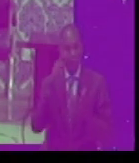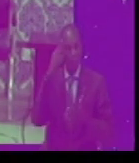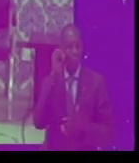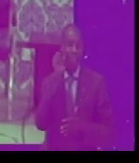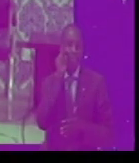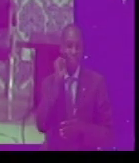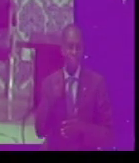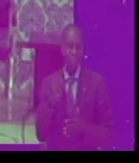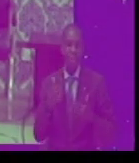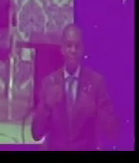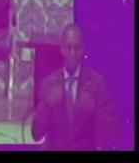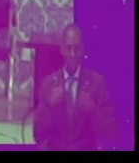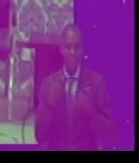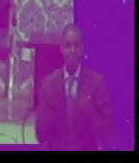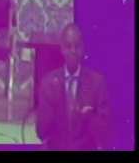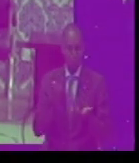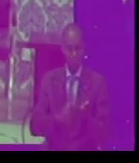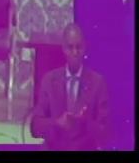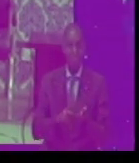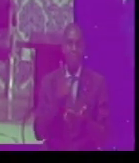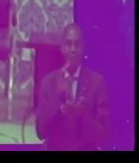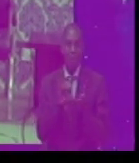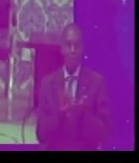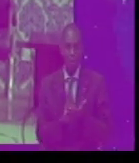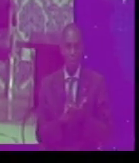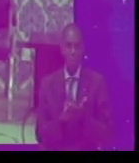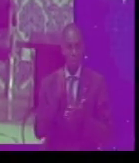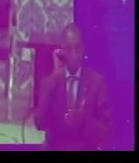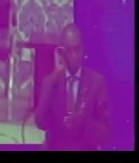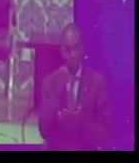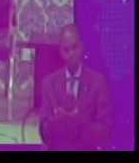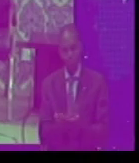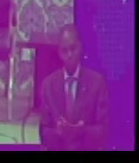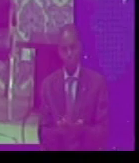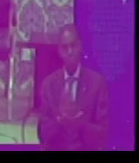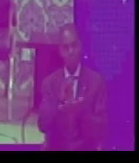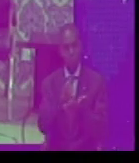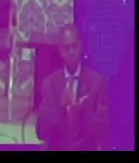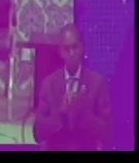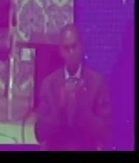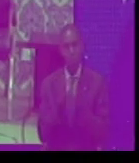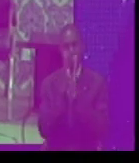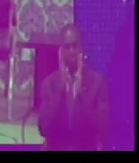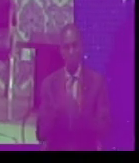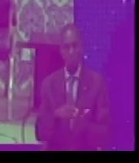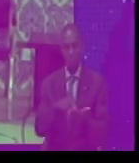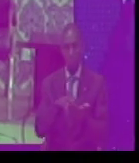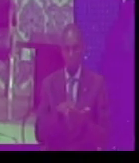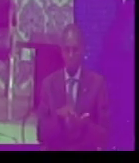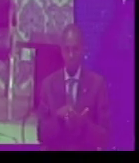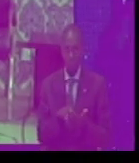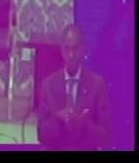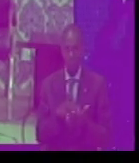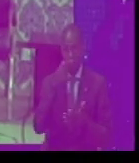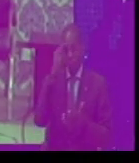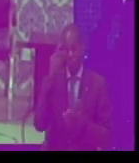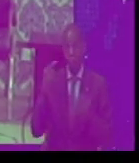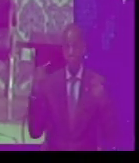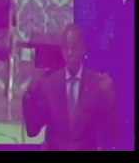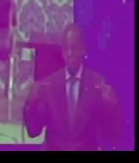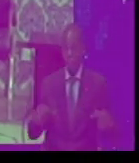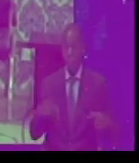your request because she has written her own prayer request. I wrote down my prayer request on